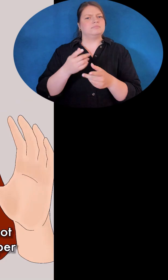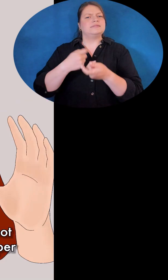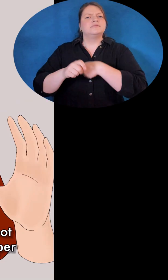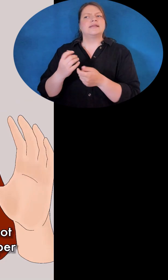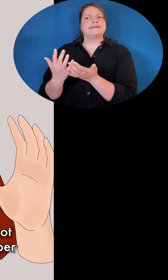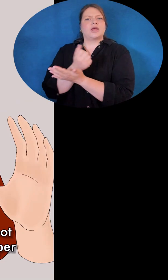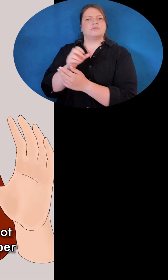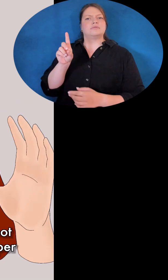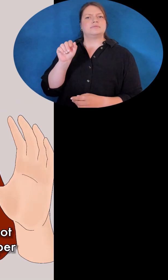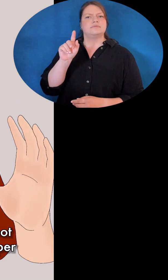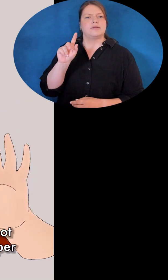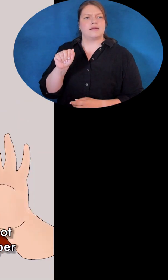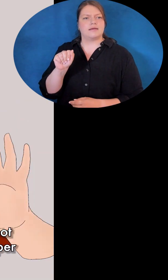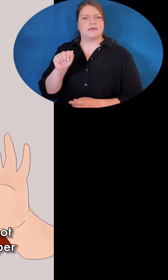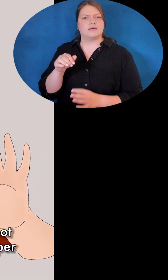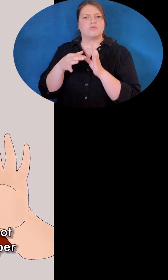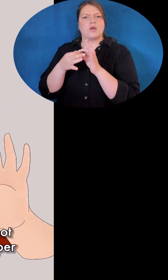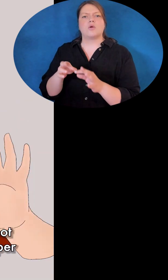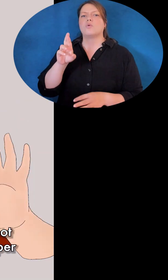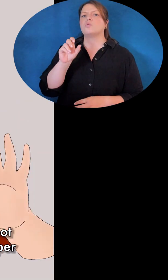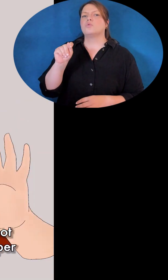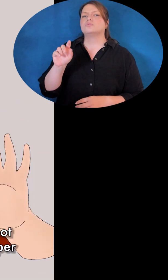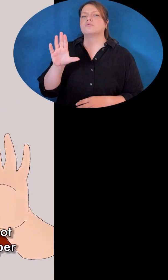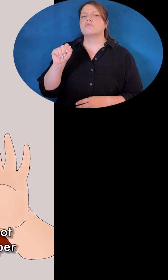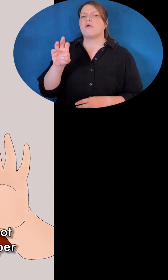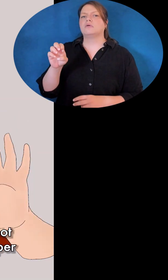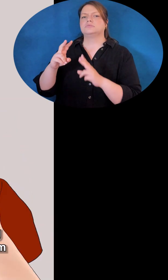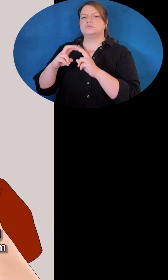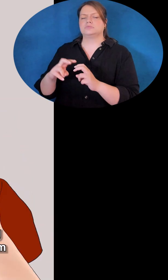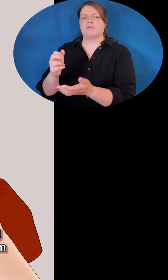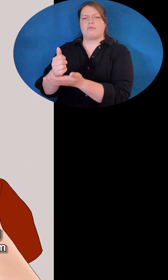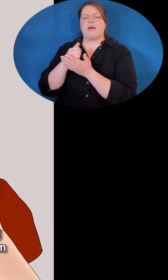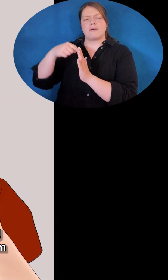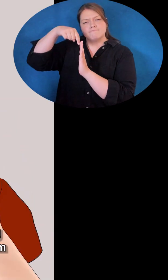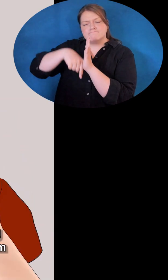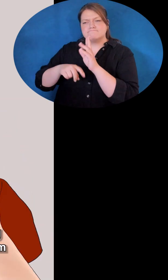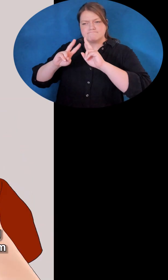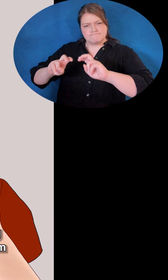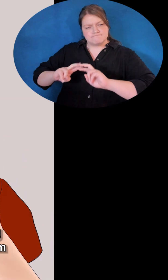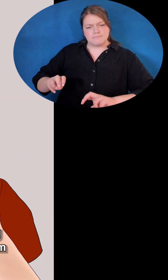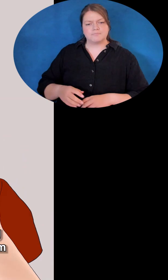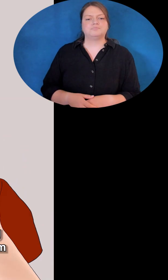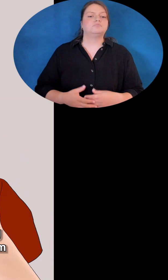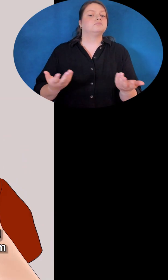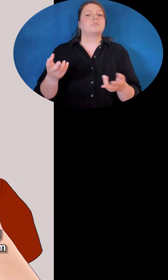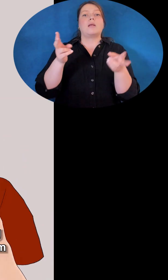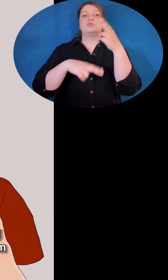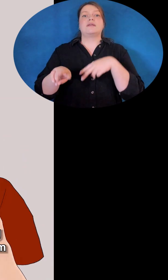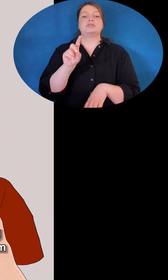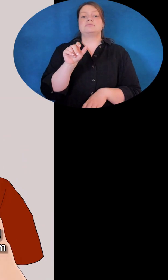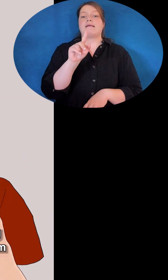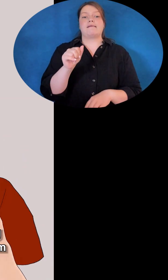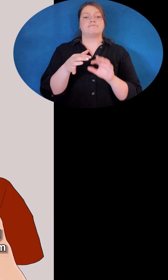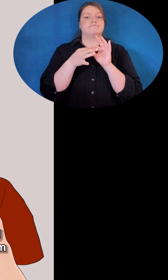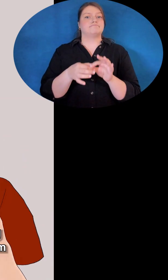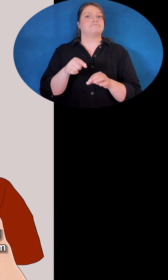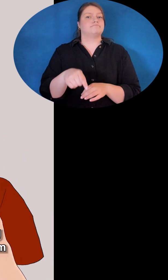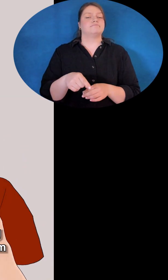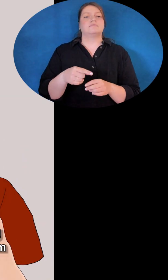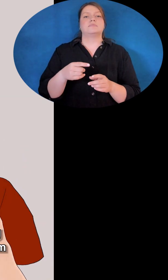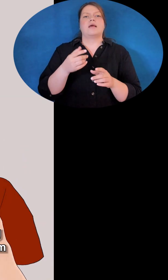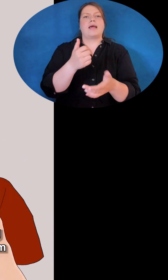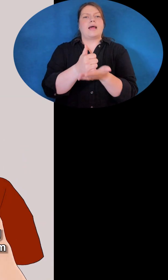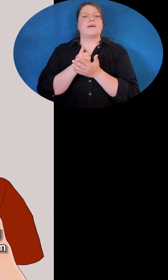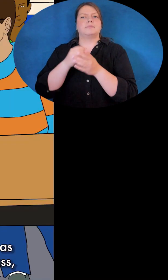data and use root cause analysis in order to go deeper and understand. Let's imagine you are gathering observational data to help inform our root